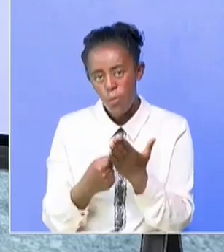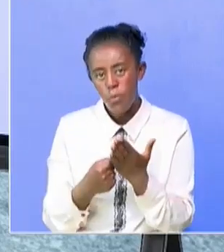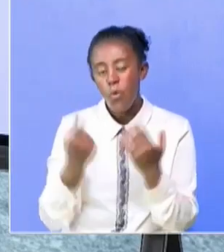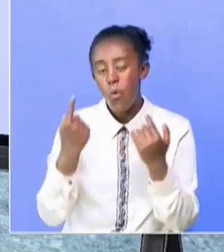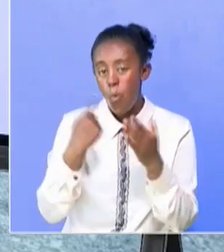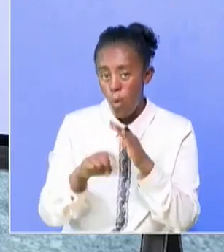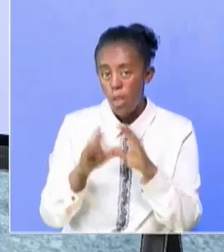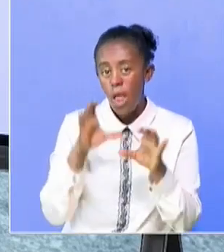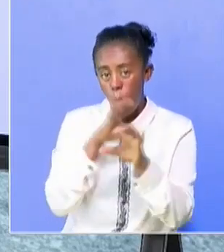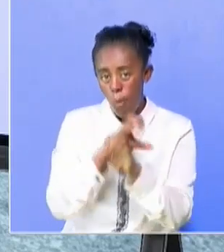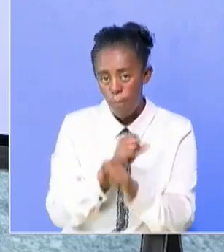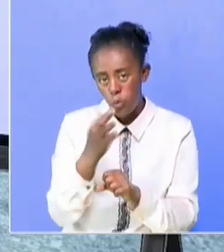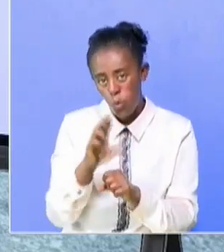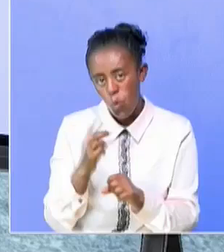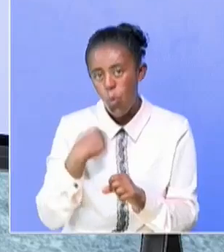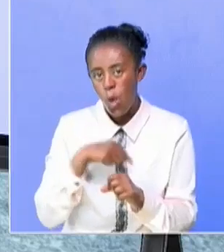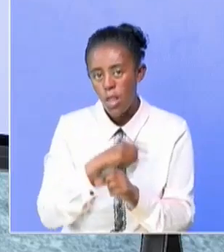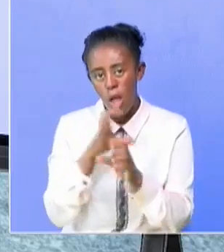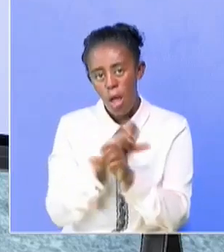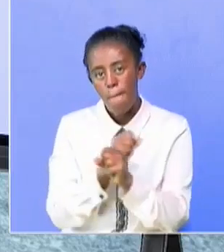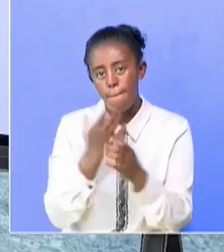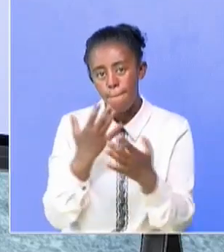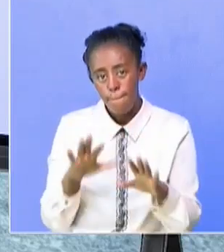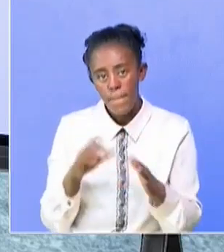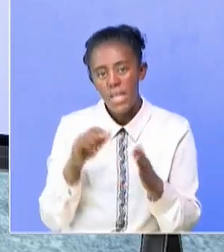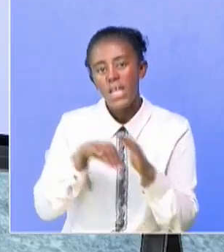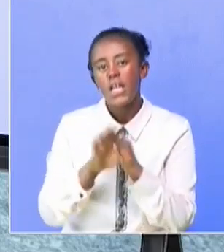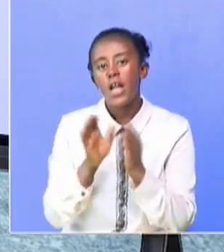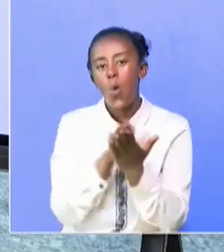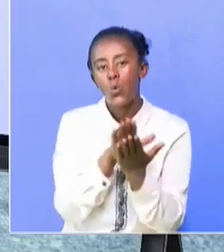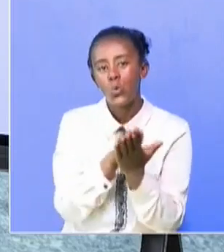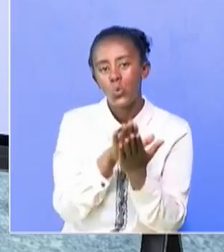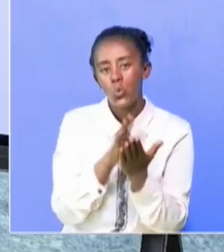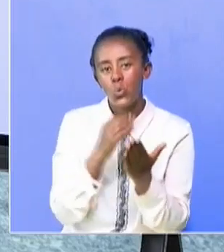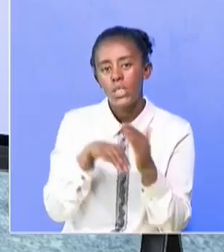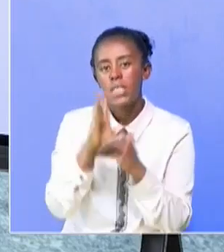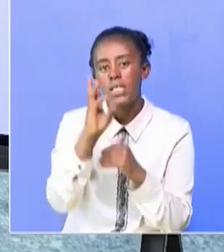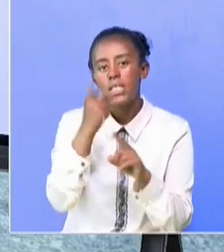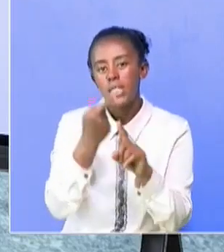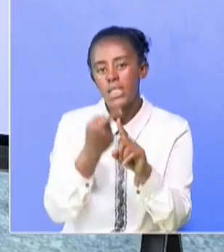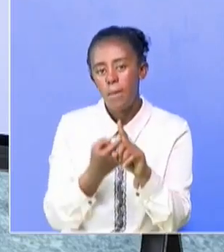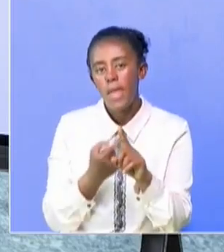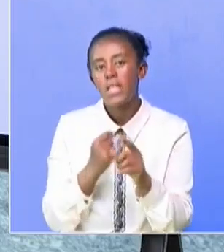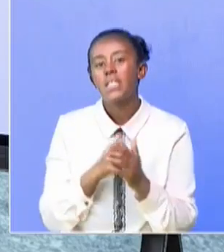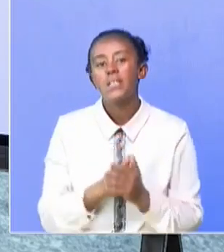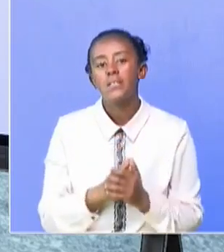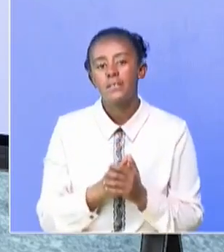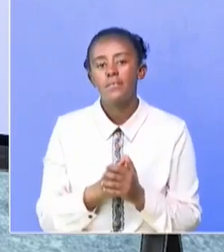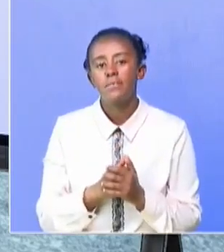have accomplished or what we have accomplished in our school in 6 months.